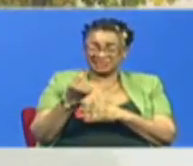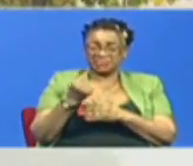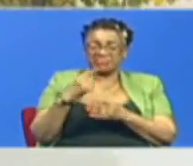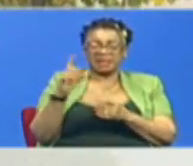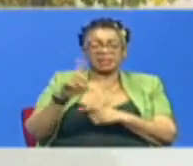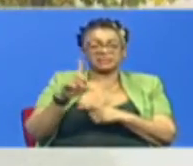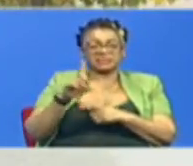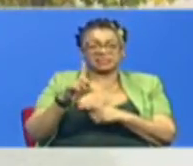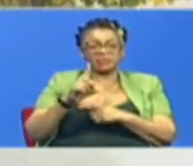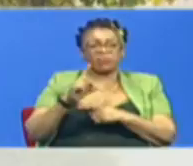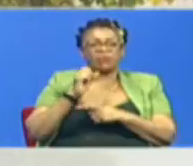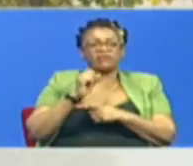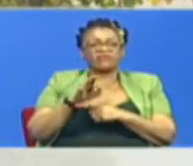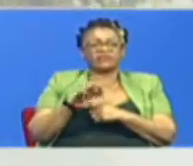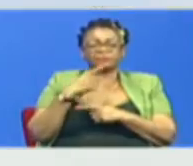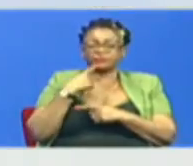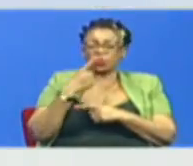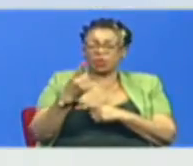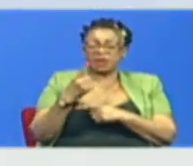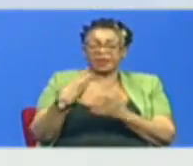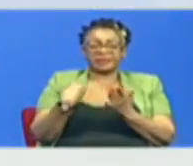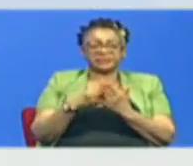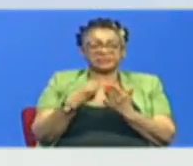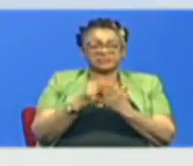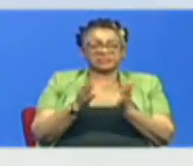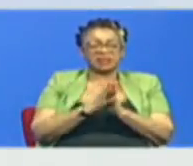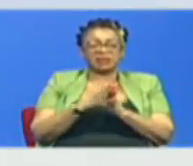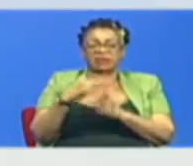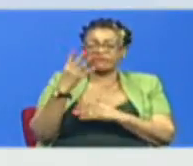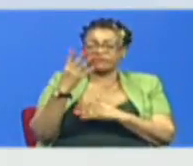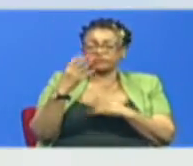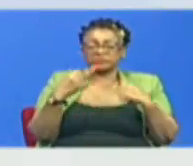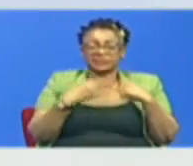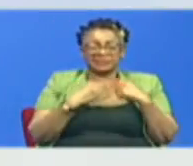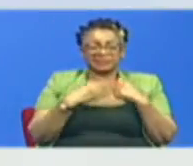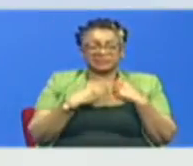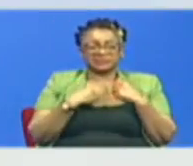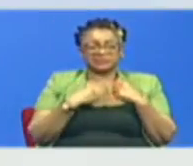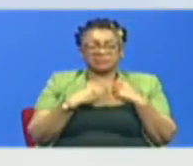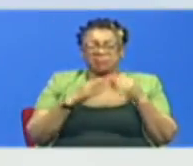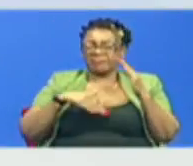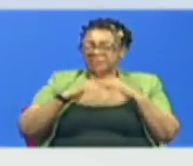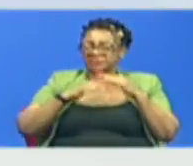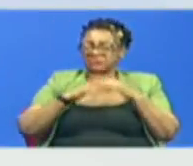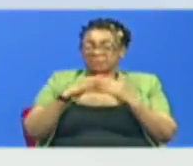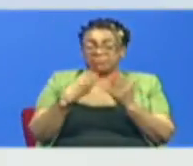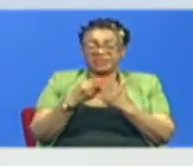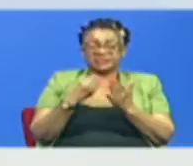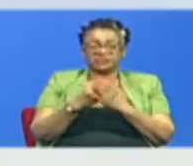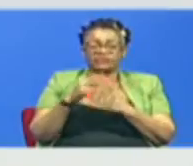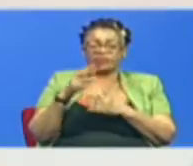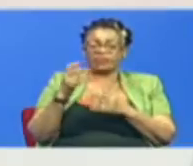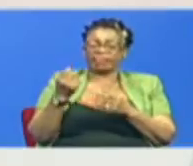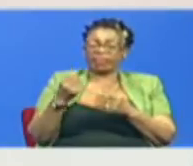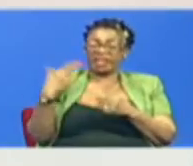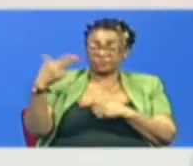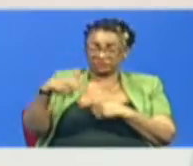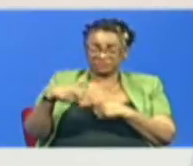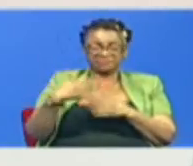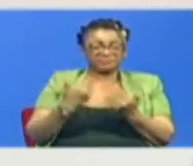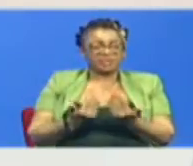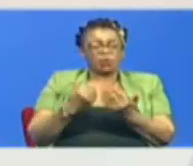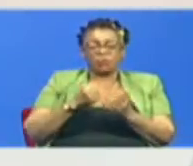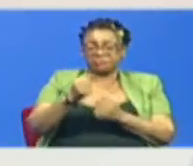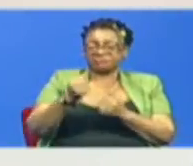maximum price of 100 shillings and 48 cents. The maximum price of a litre of kerosene has been revised upward by